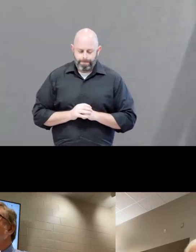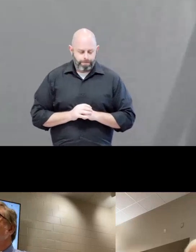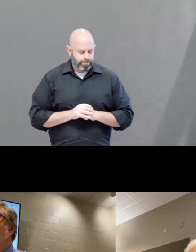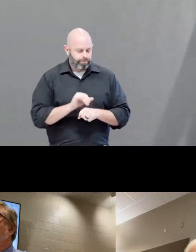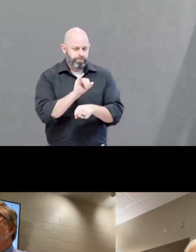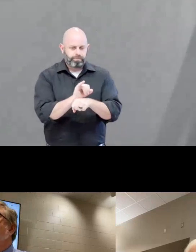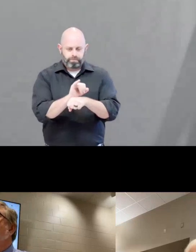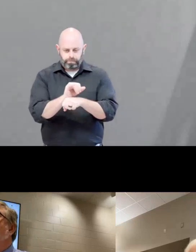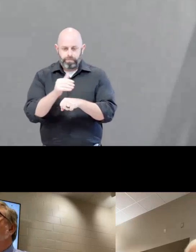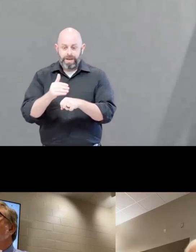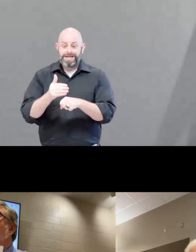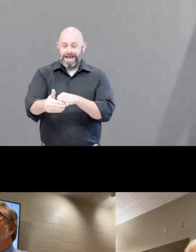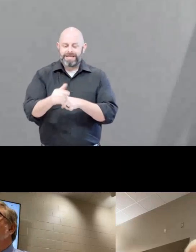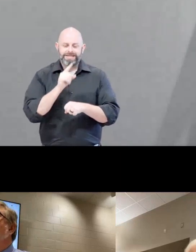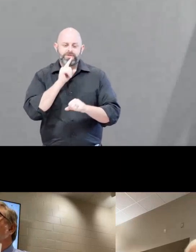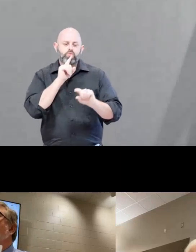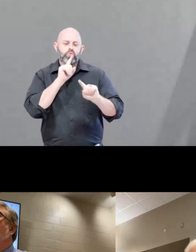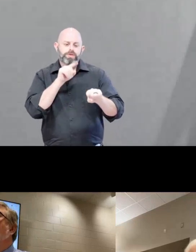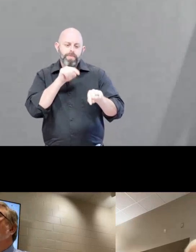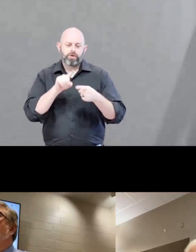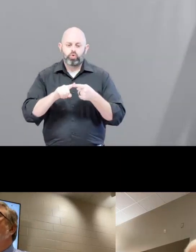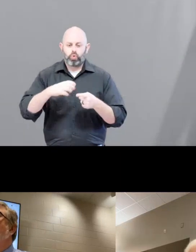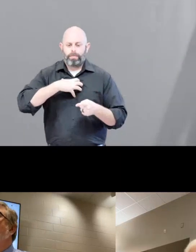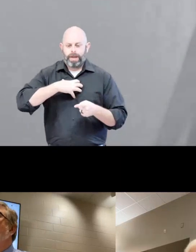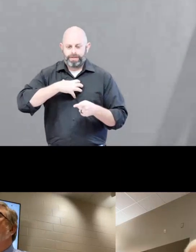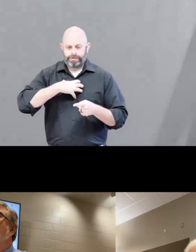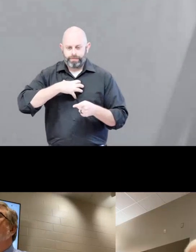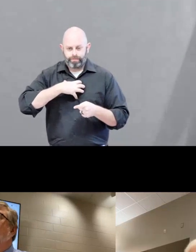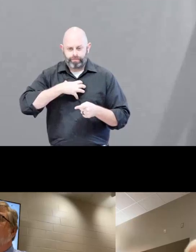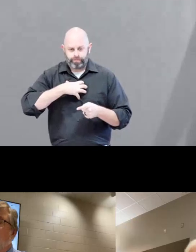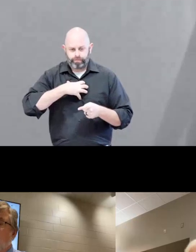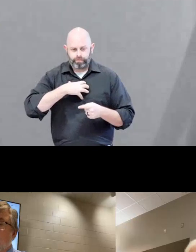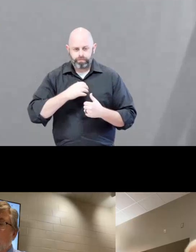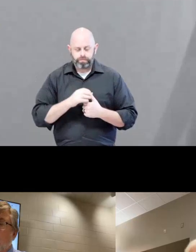Okay, so the next one is responding to complaints.